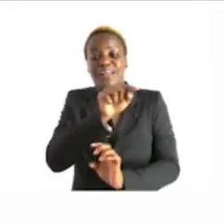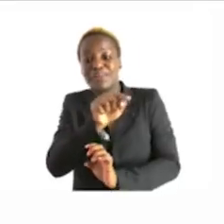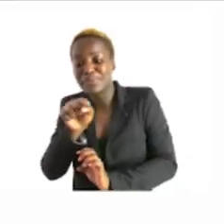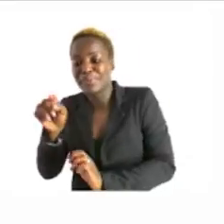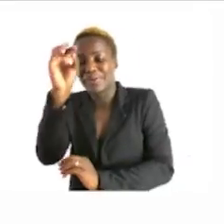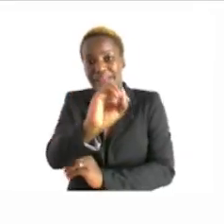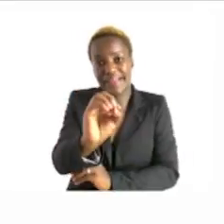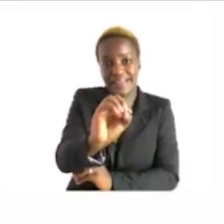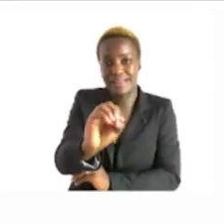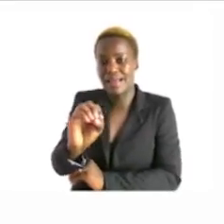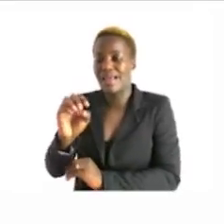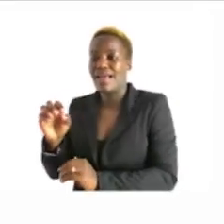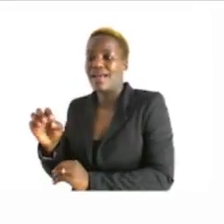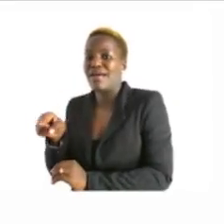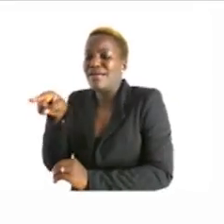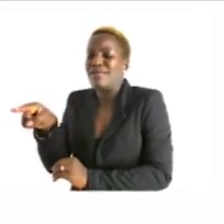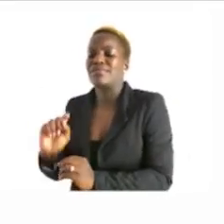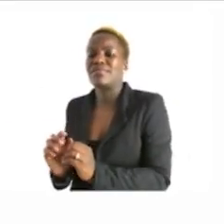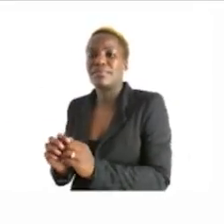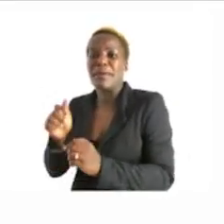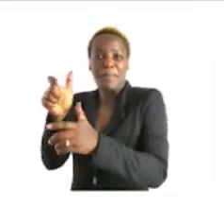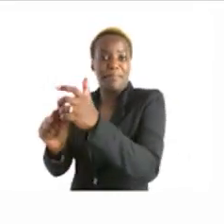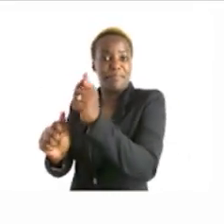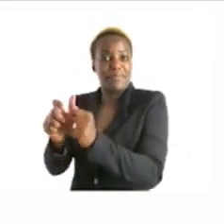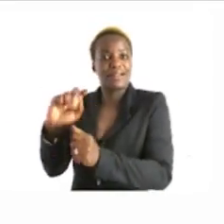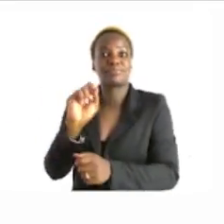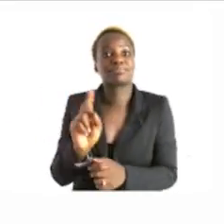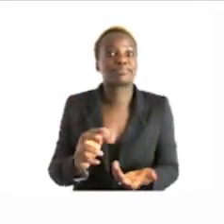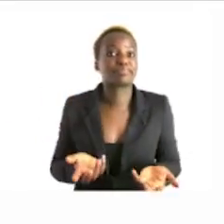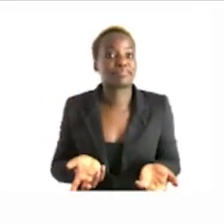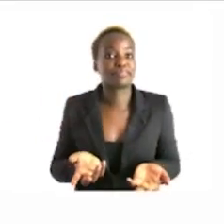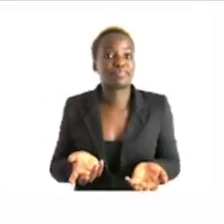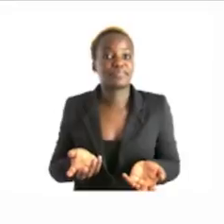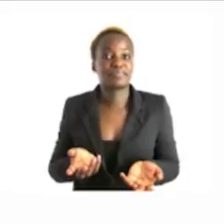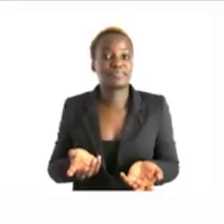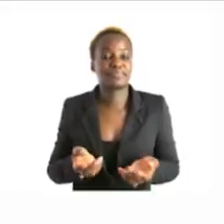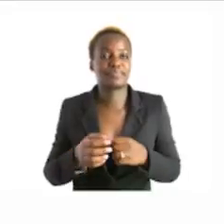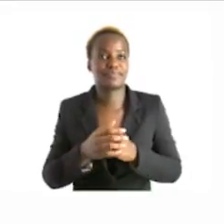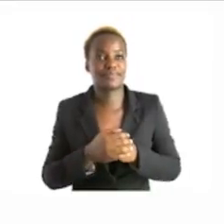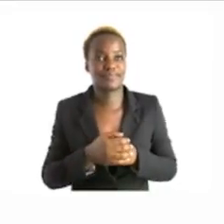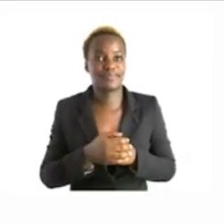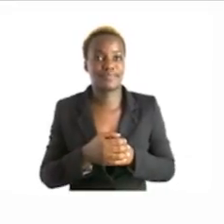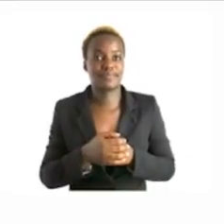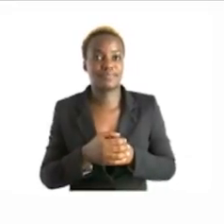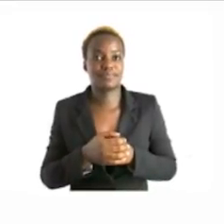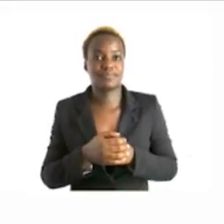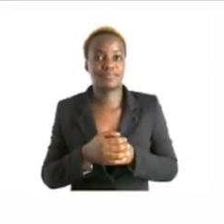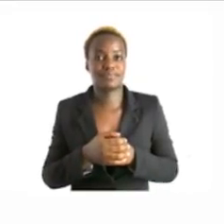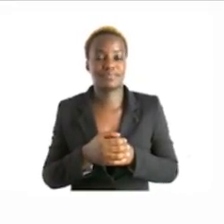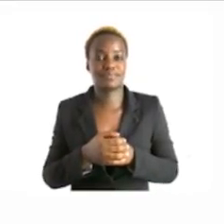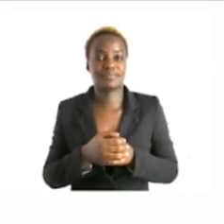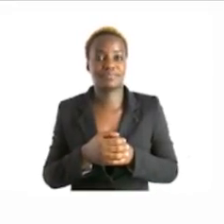her milk what is the girl doing with her milk there is the word hidden there in the word box that you have to